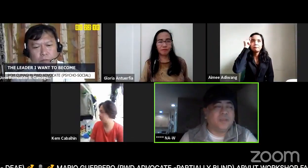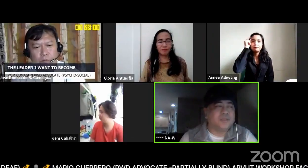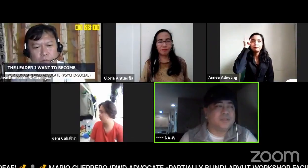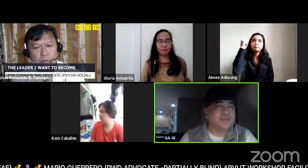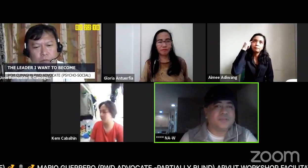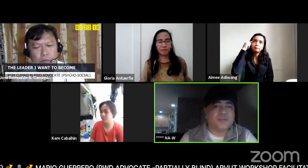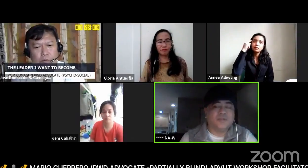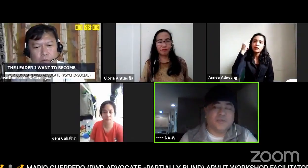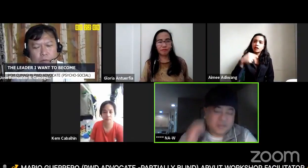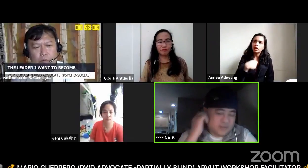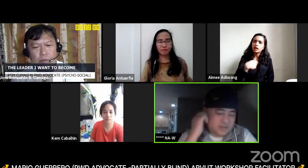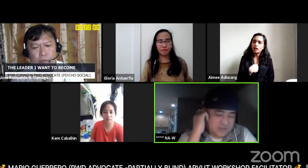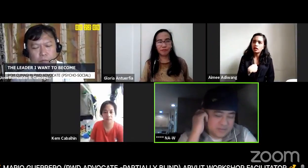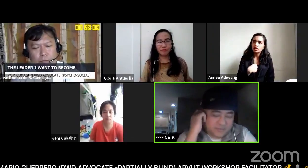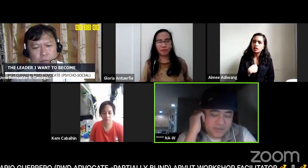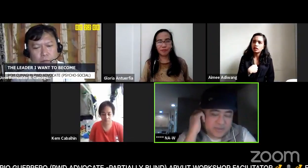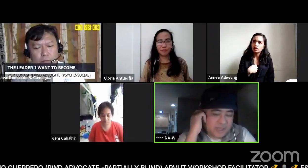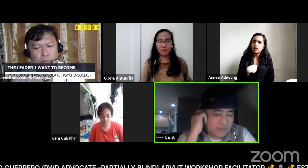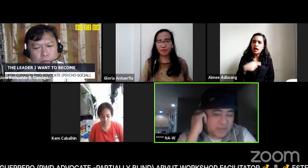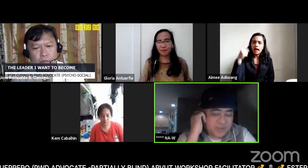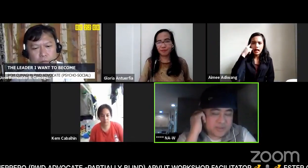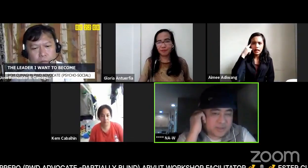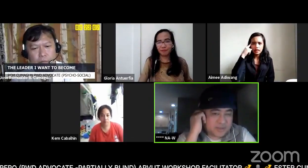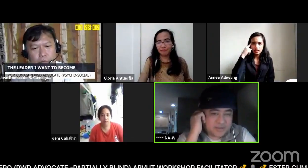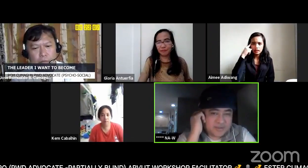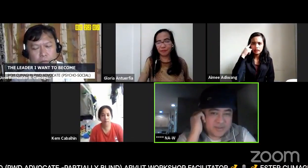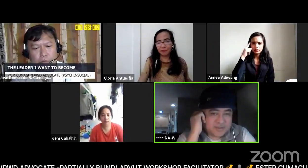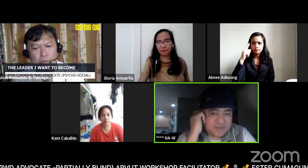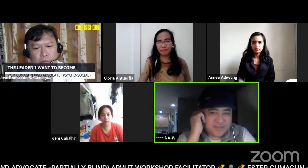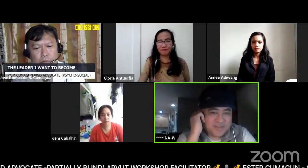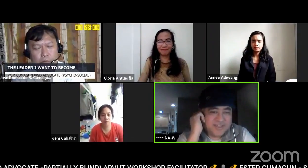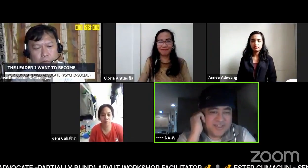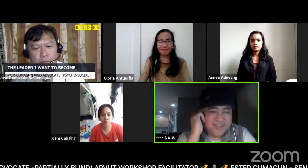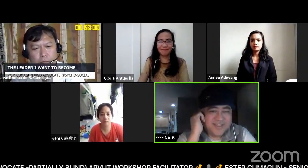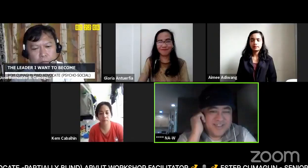My happiness is the friend's happiness eh.